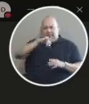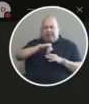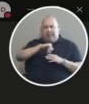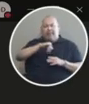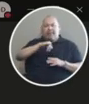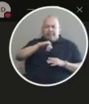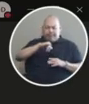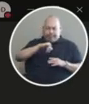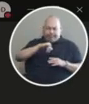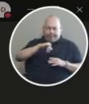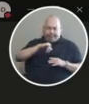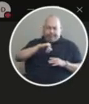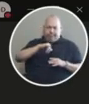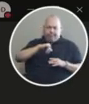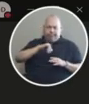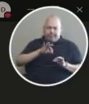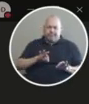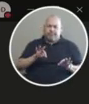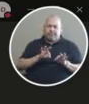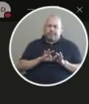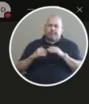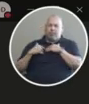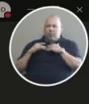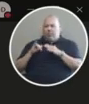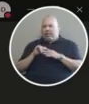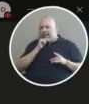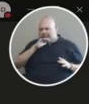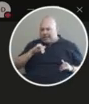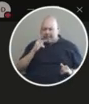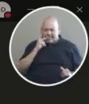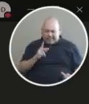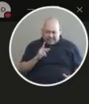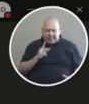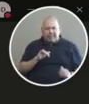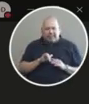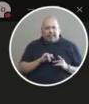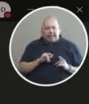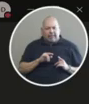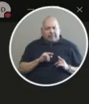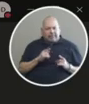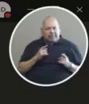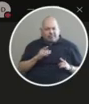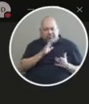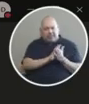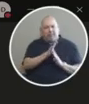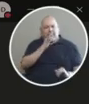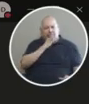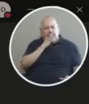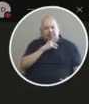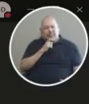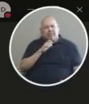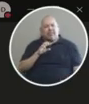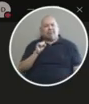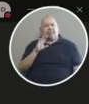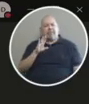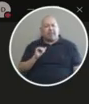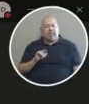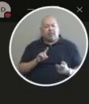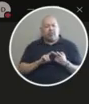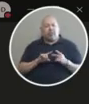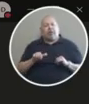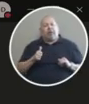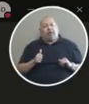there's a significant number of resources that we have yet not seen that's coming available now through the SBA and through